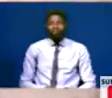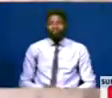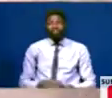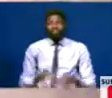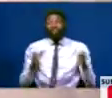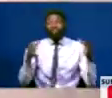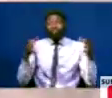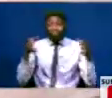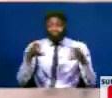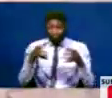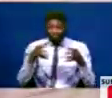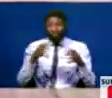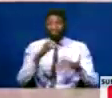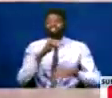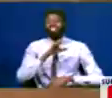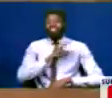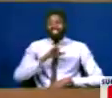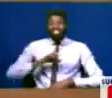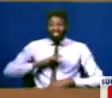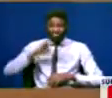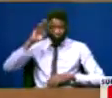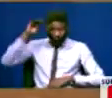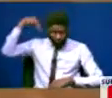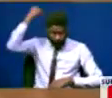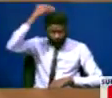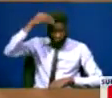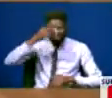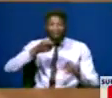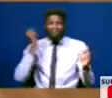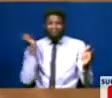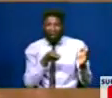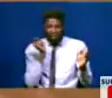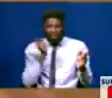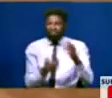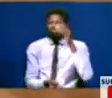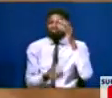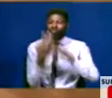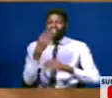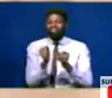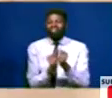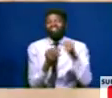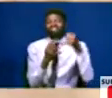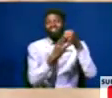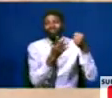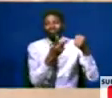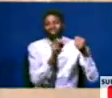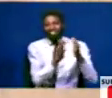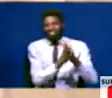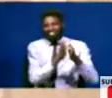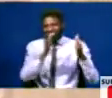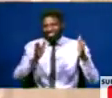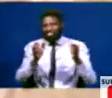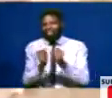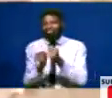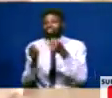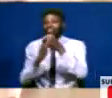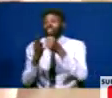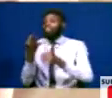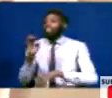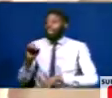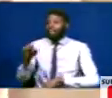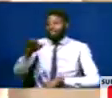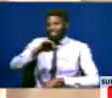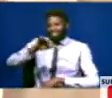Faith originated in late 1920s and early 1930s at the heart of central Kenya in